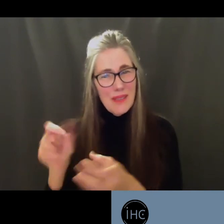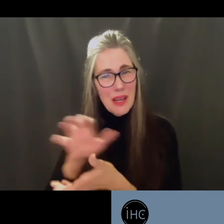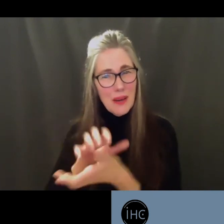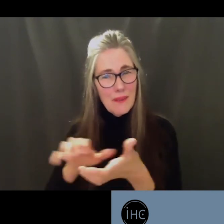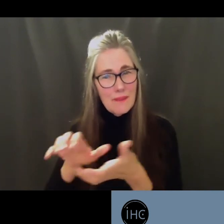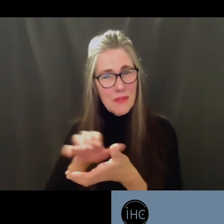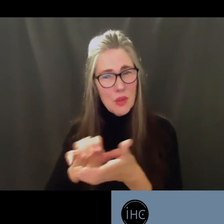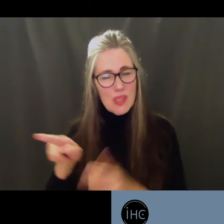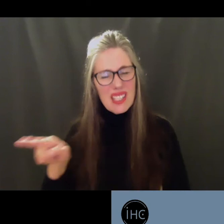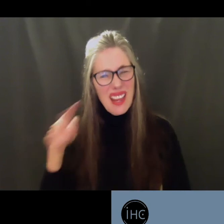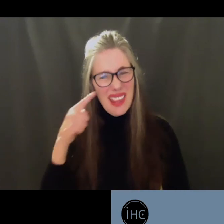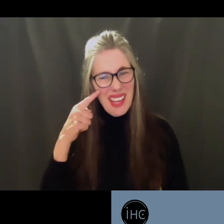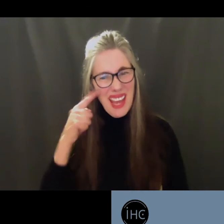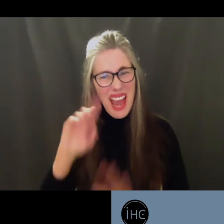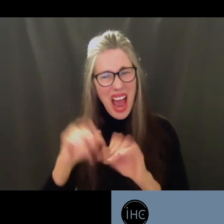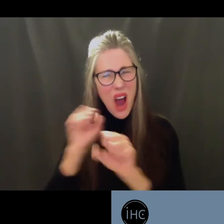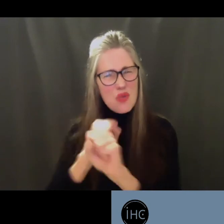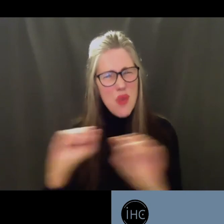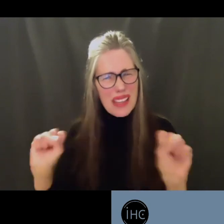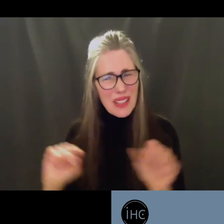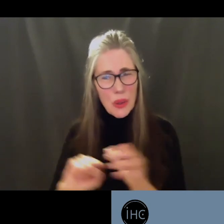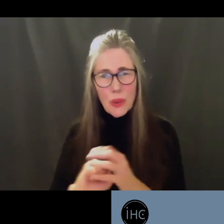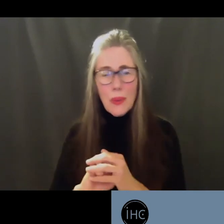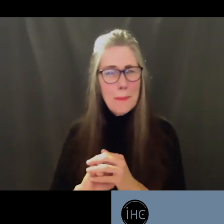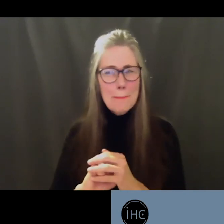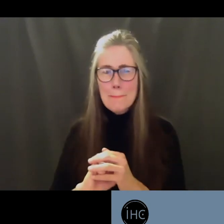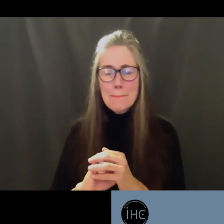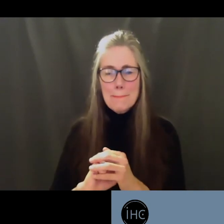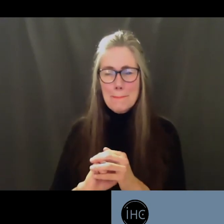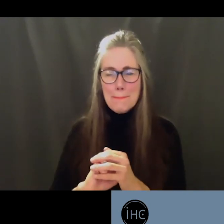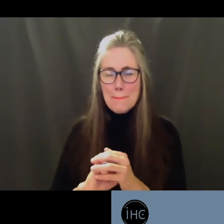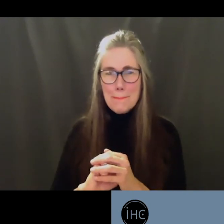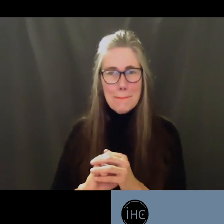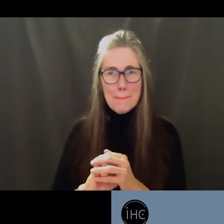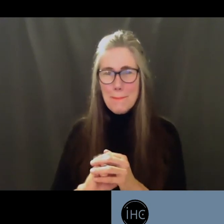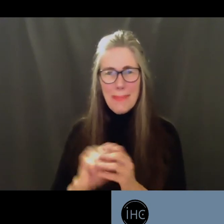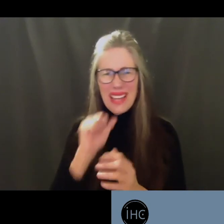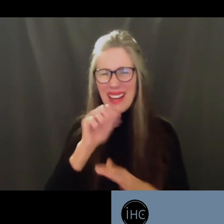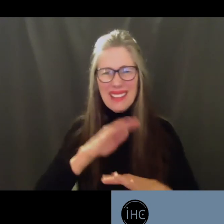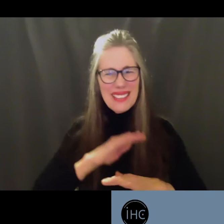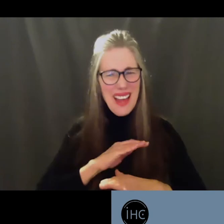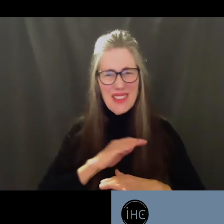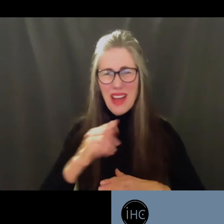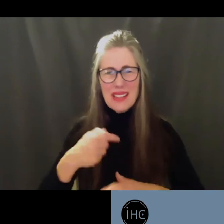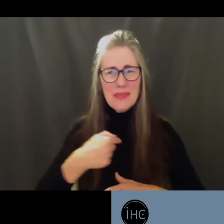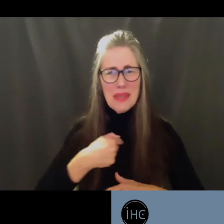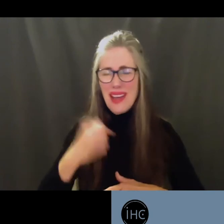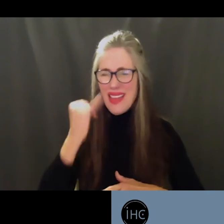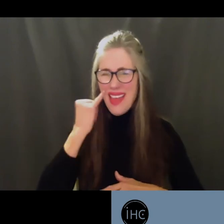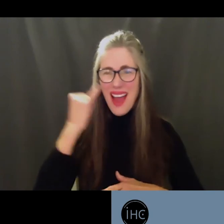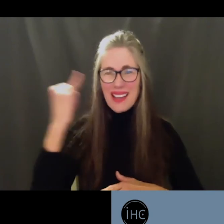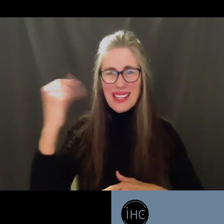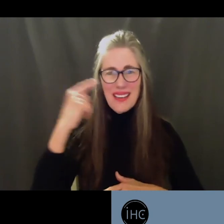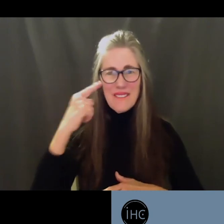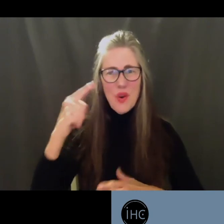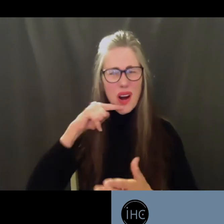how to rescue it. There's been a kind of I don't know. I feel very unsatisfied with the way the scholarship has